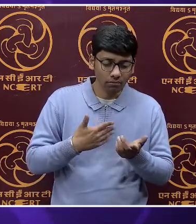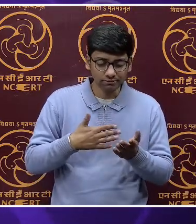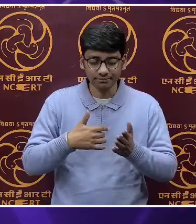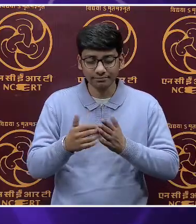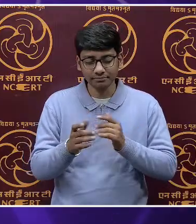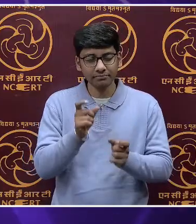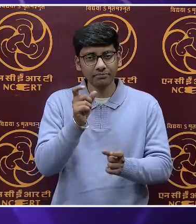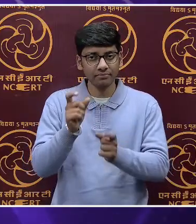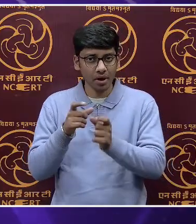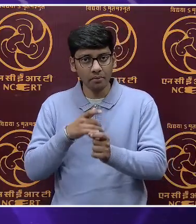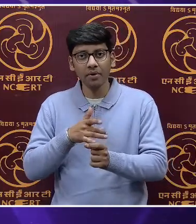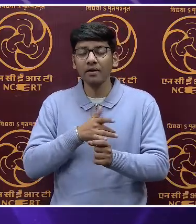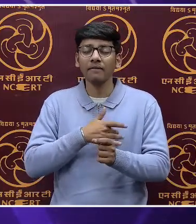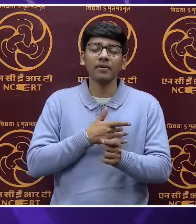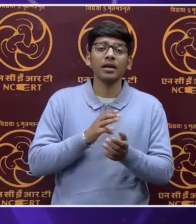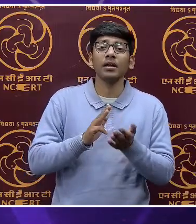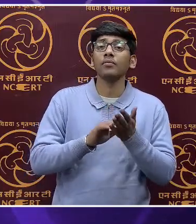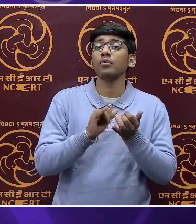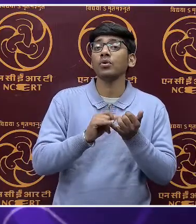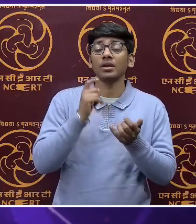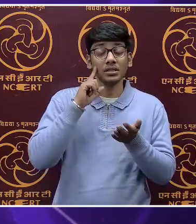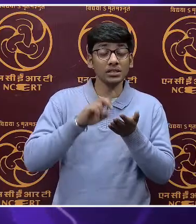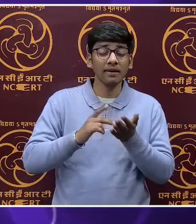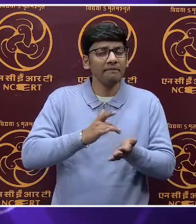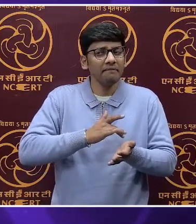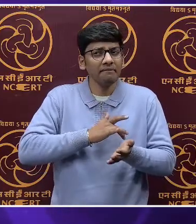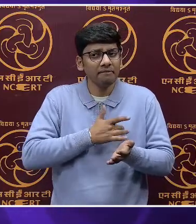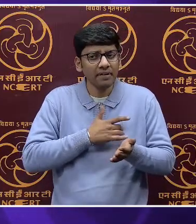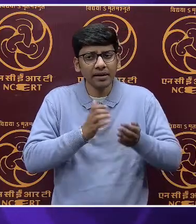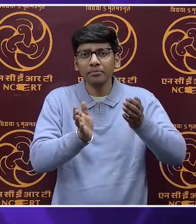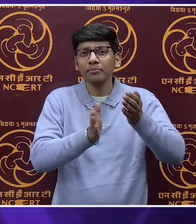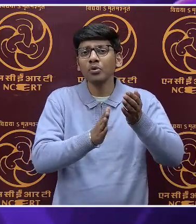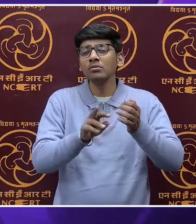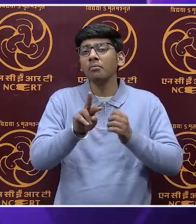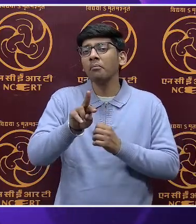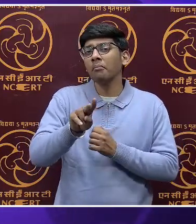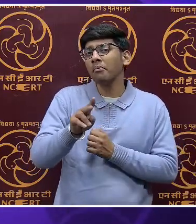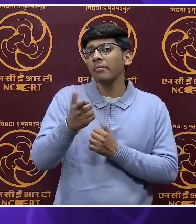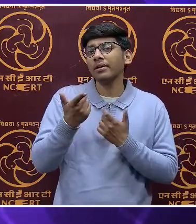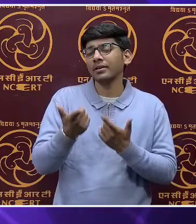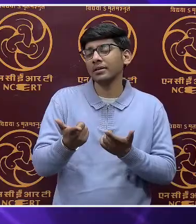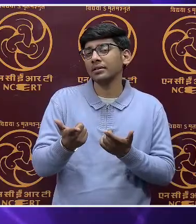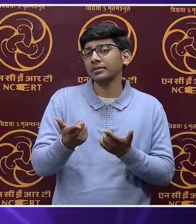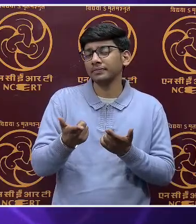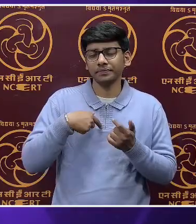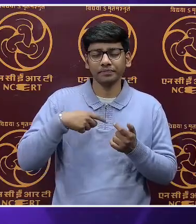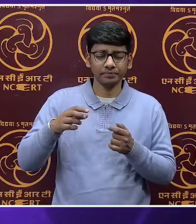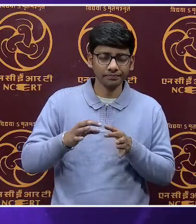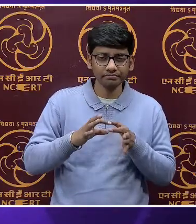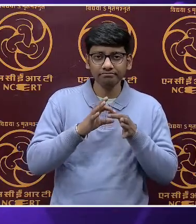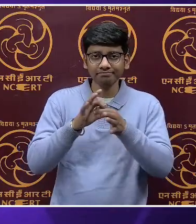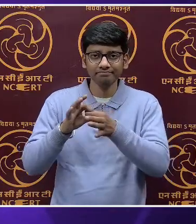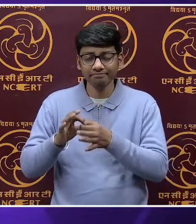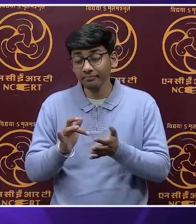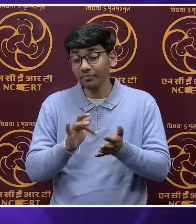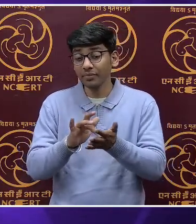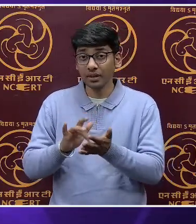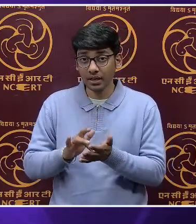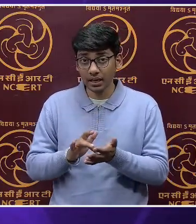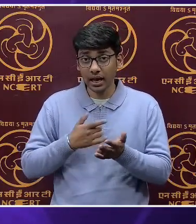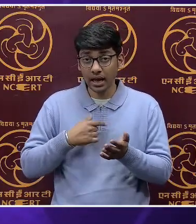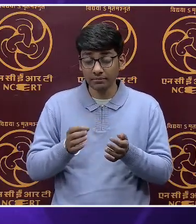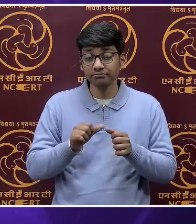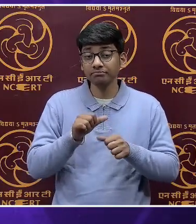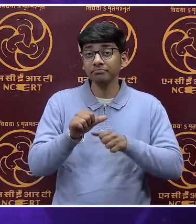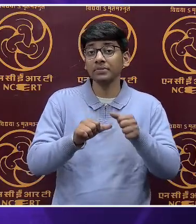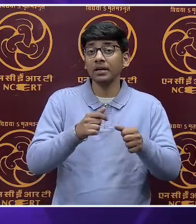Yes. But have we ever thought about feeling the music? So, let me take you Feeling to... the music. Yeah. Okay. Let me take you to some wedding procession, Okay.